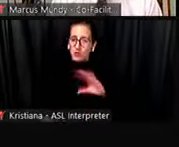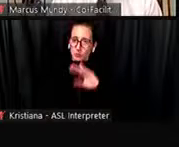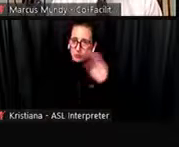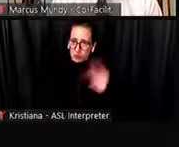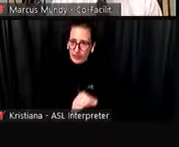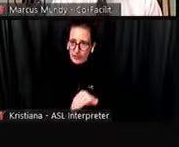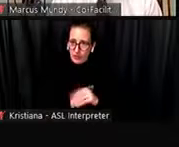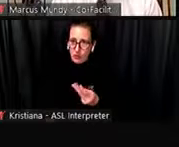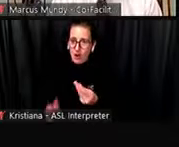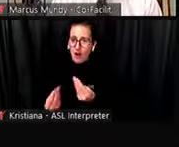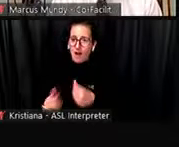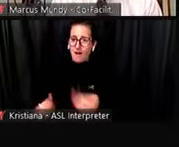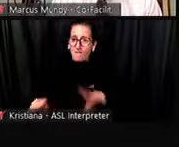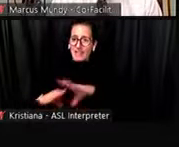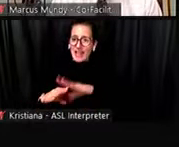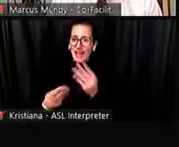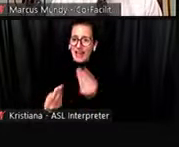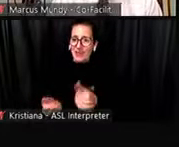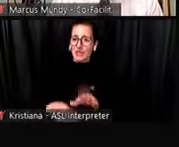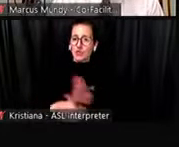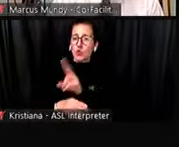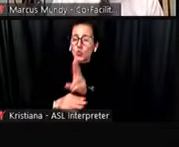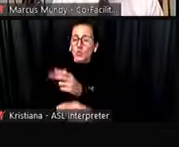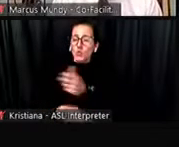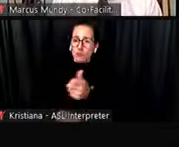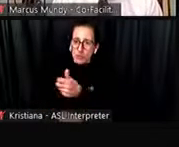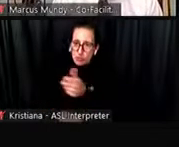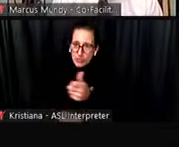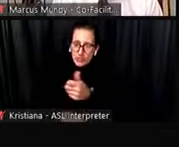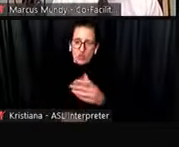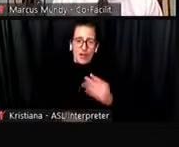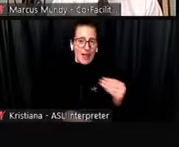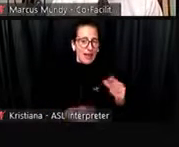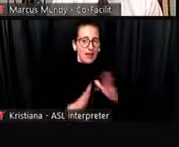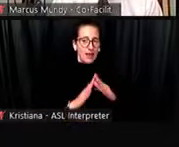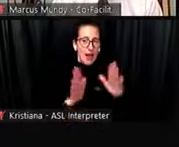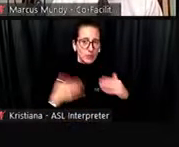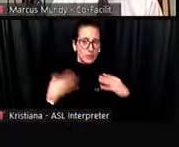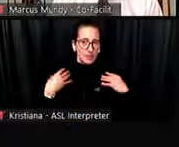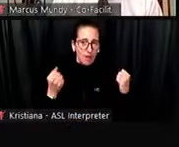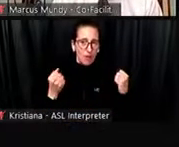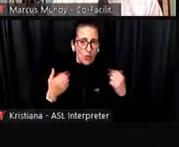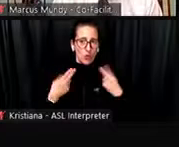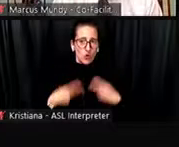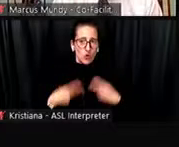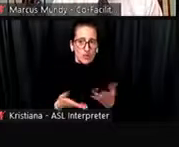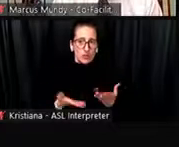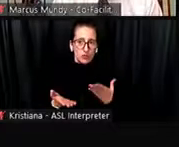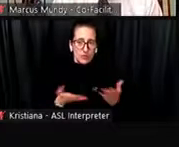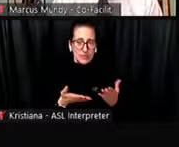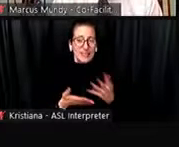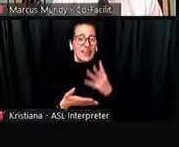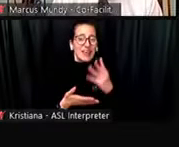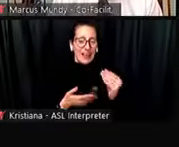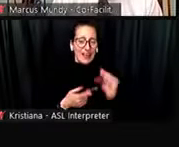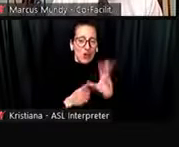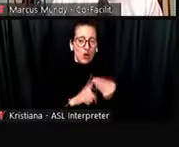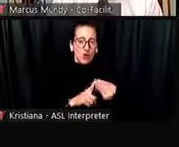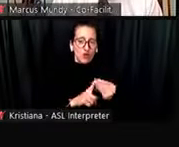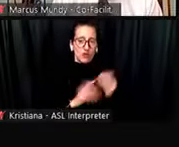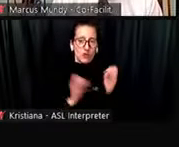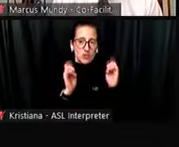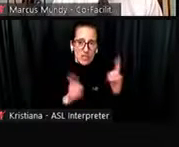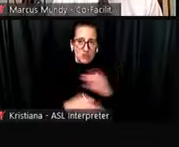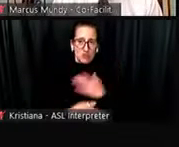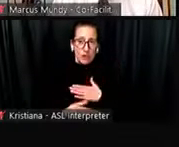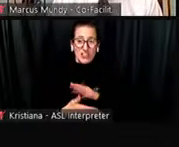a good portion of the housing, health, and human services, as well as a very large portion of the cultural education and recreation are all